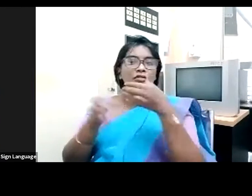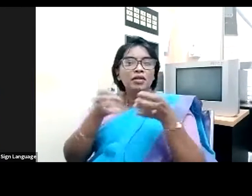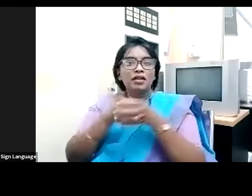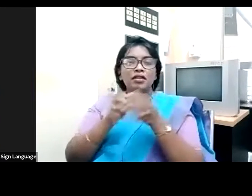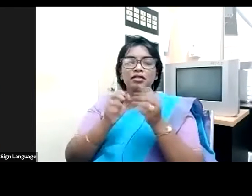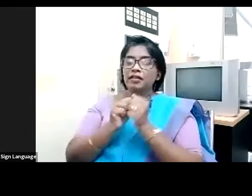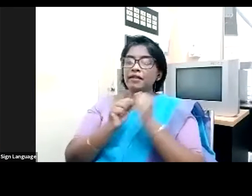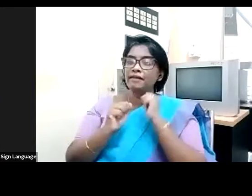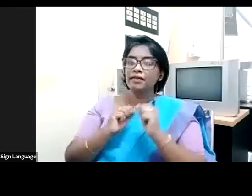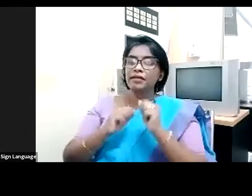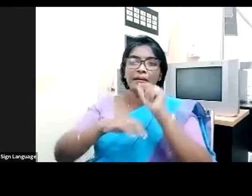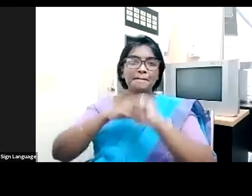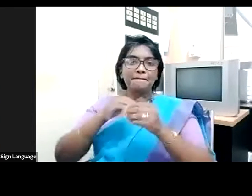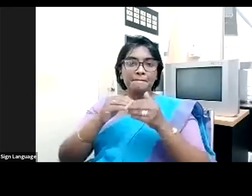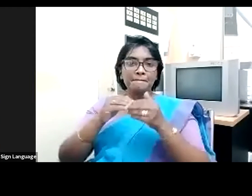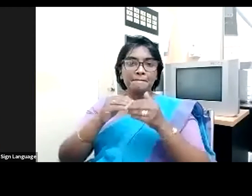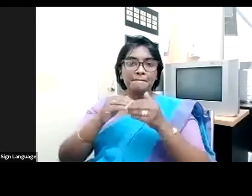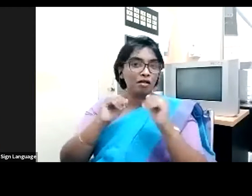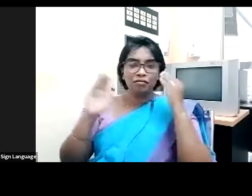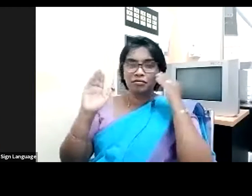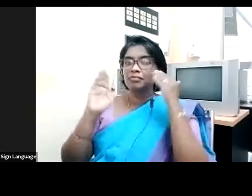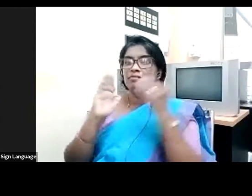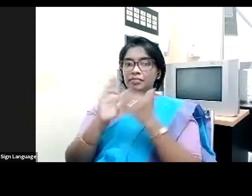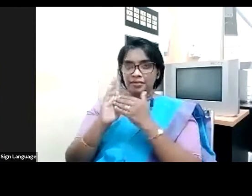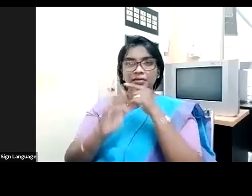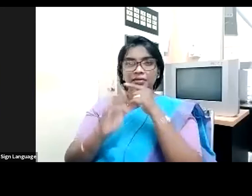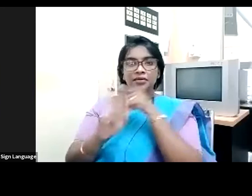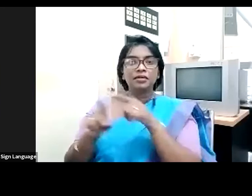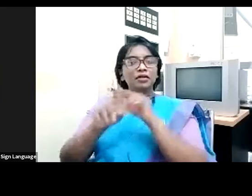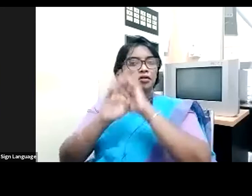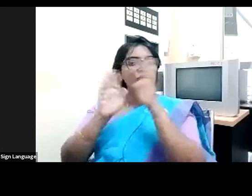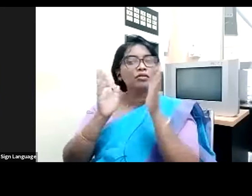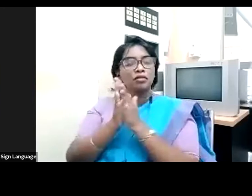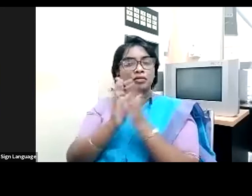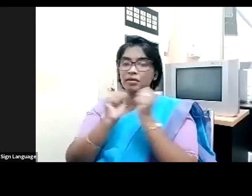Then all this is dependent on self-leadership.